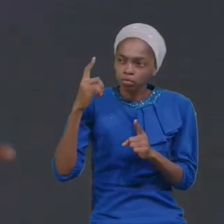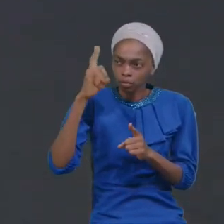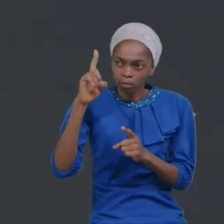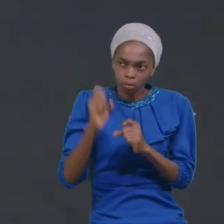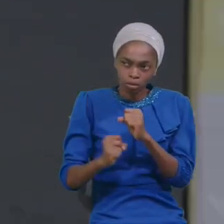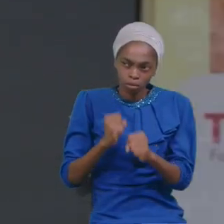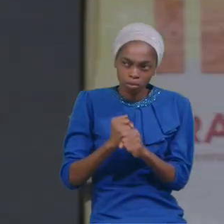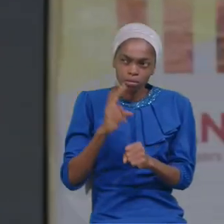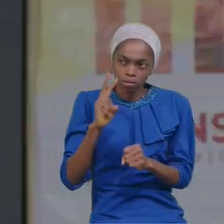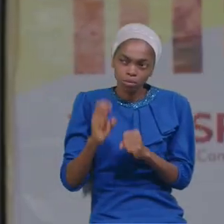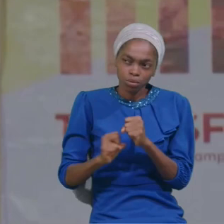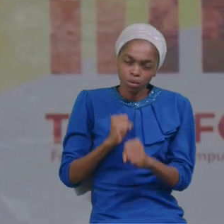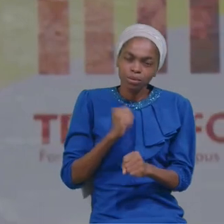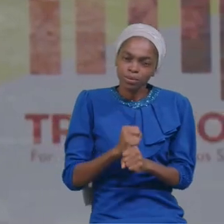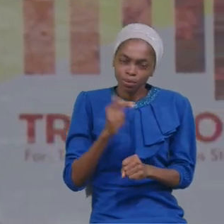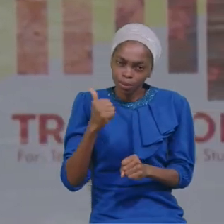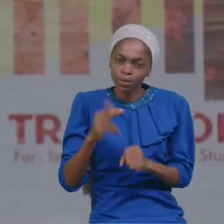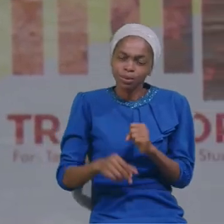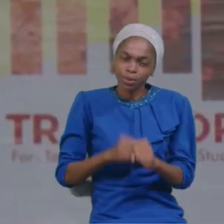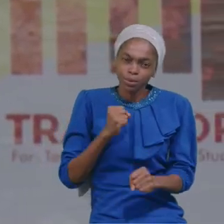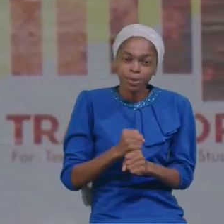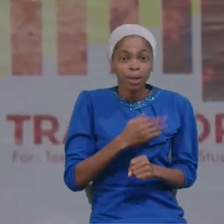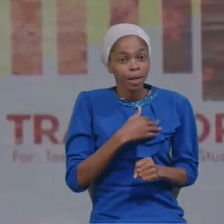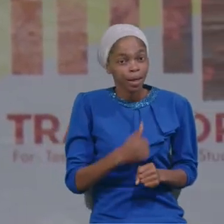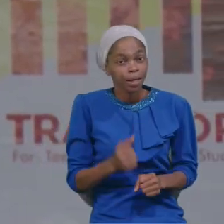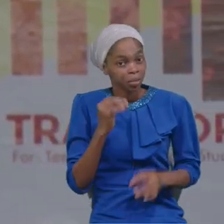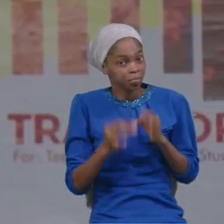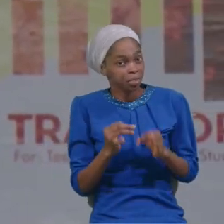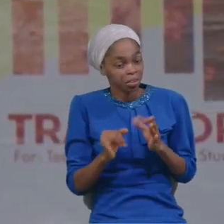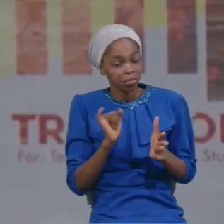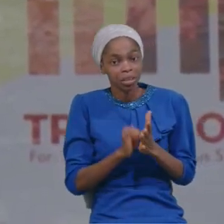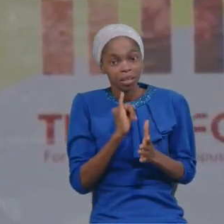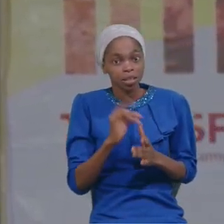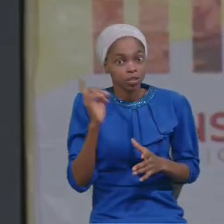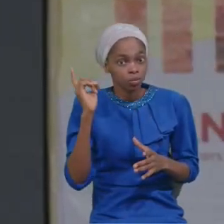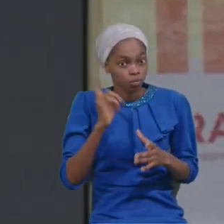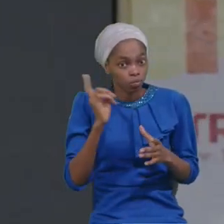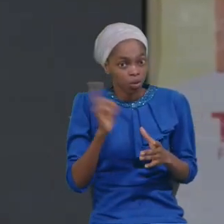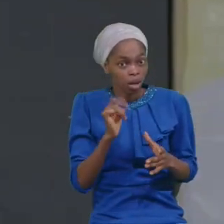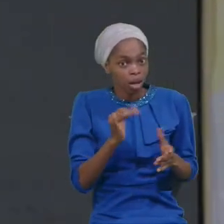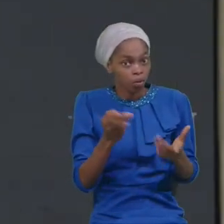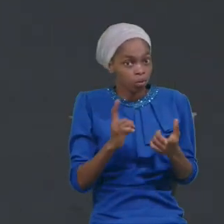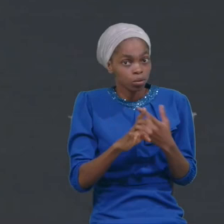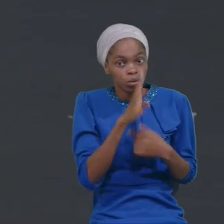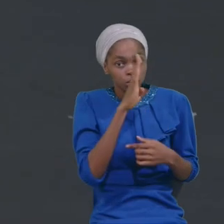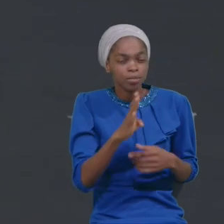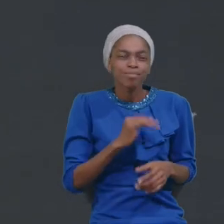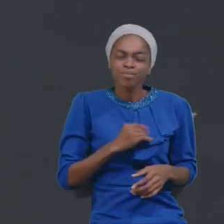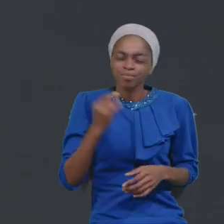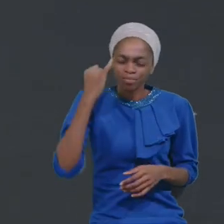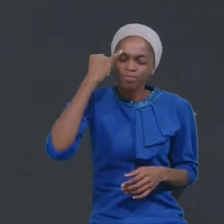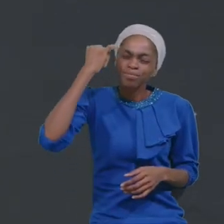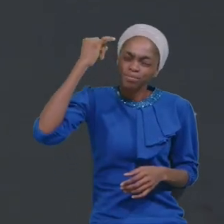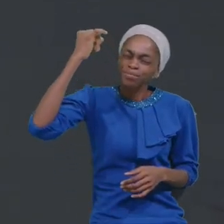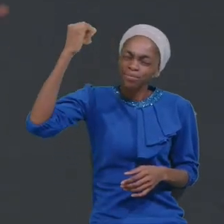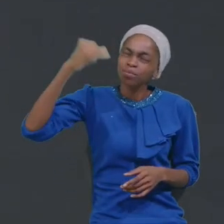want to be, I imagine myself already there. Then I walk backwards and I say, what do